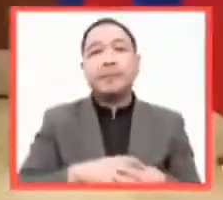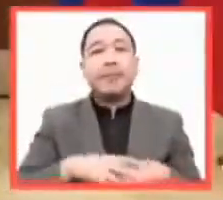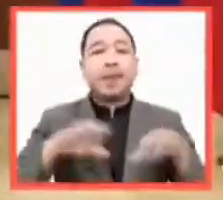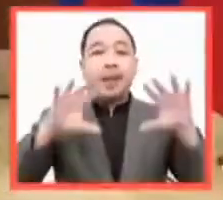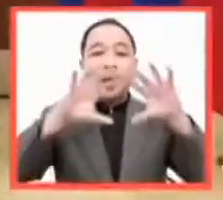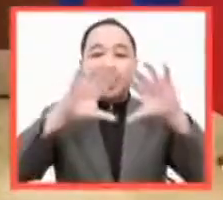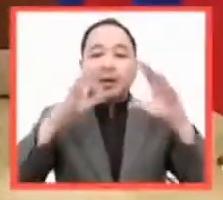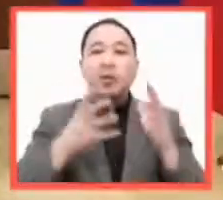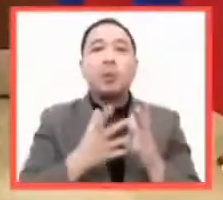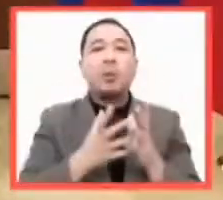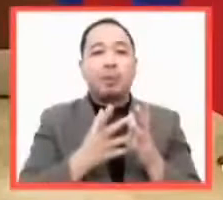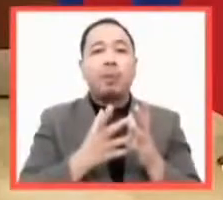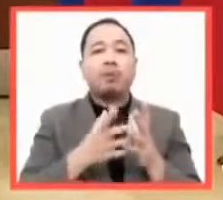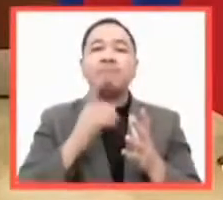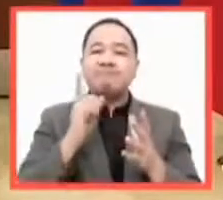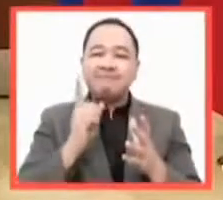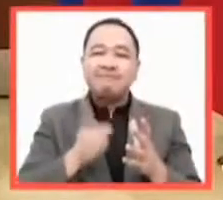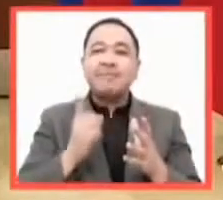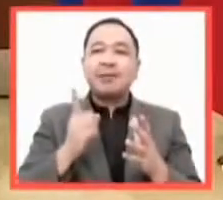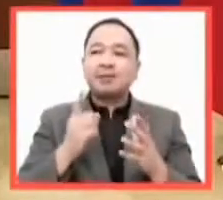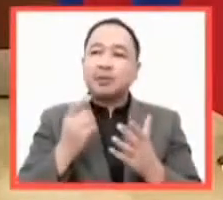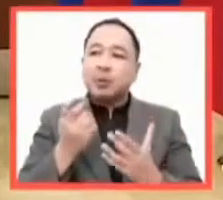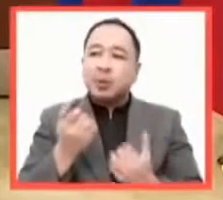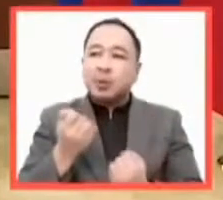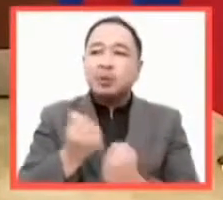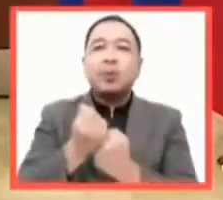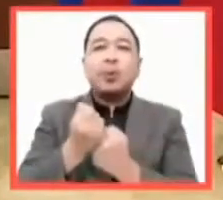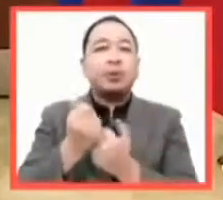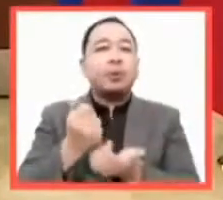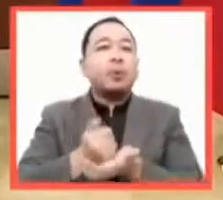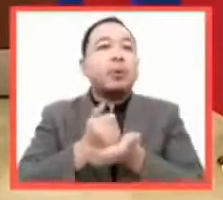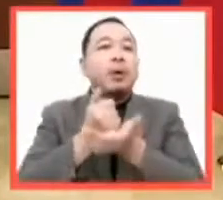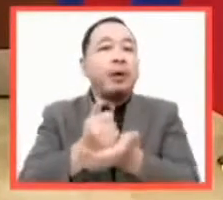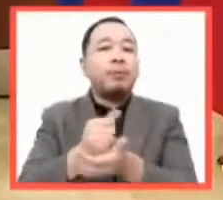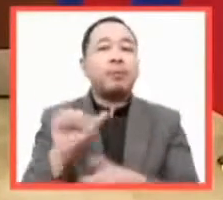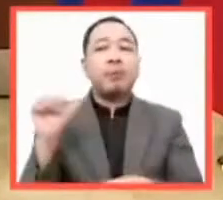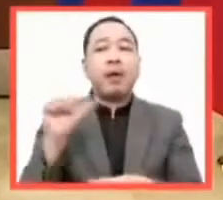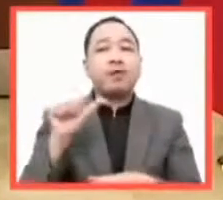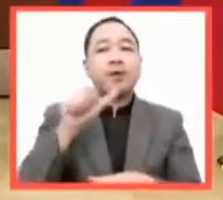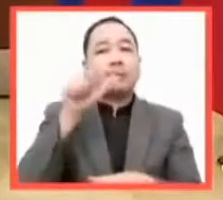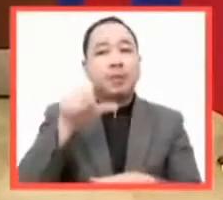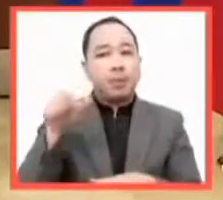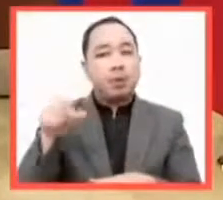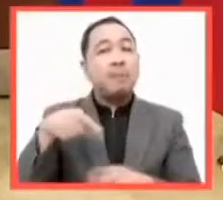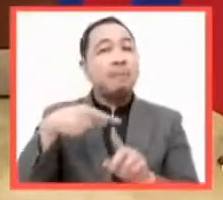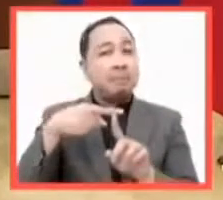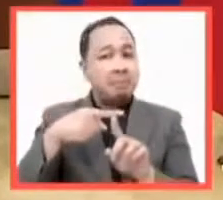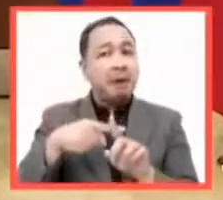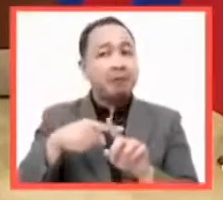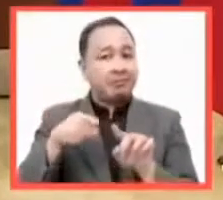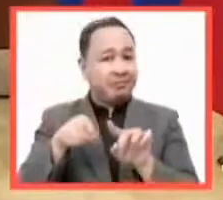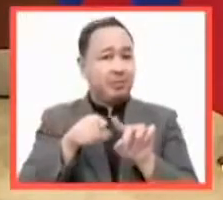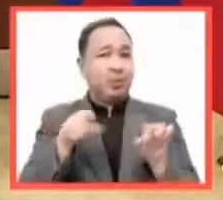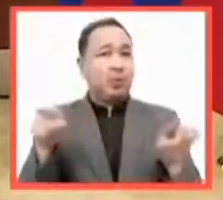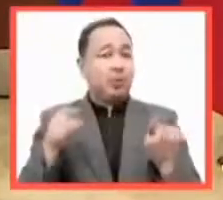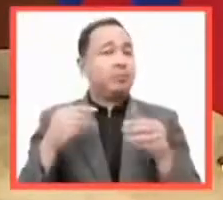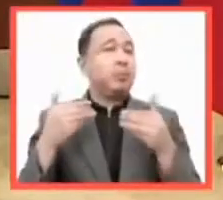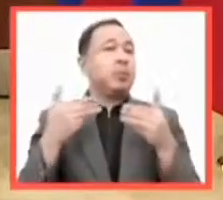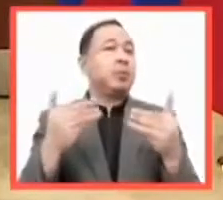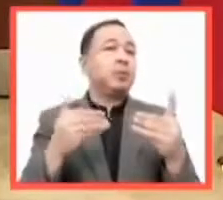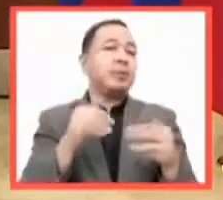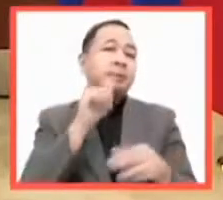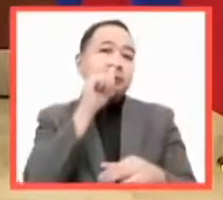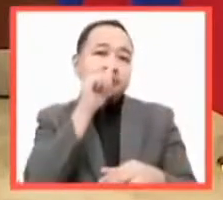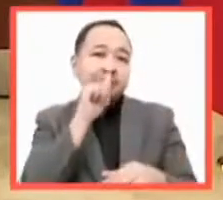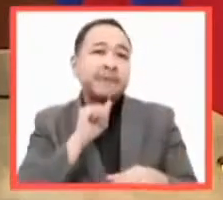As one global community, we must do our utmost to help the Afghan people and all those who continue